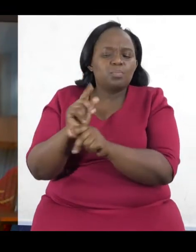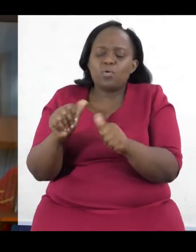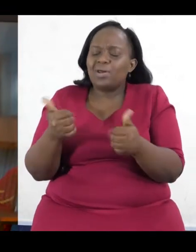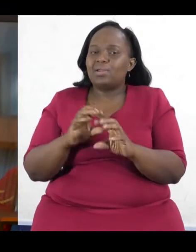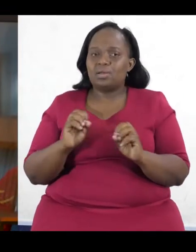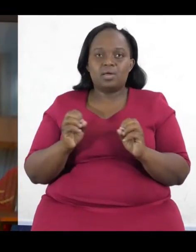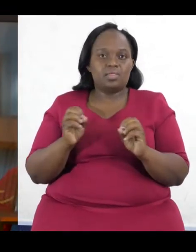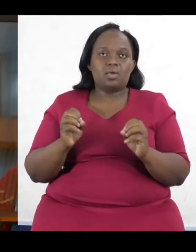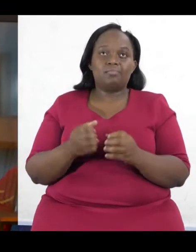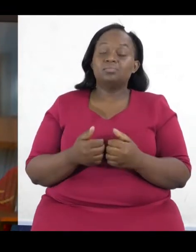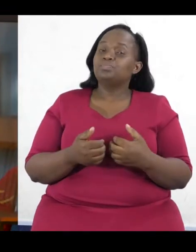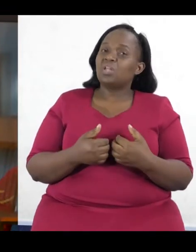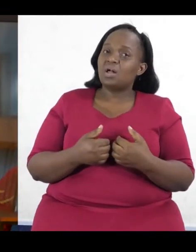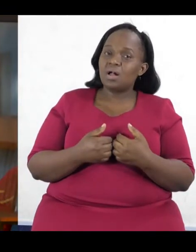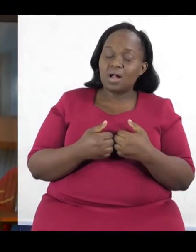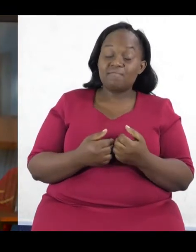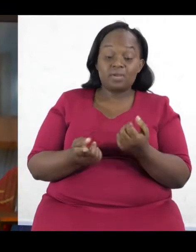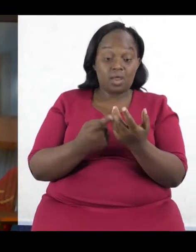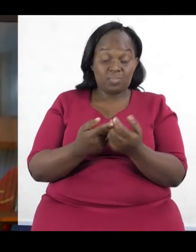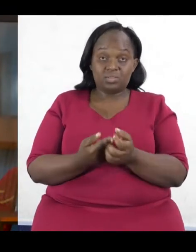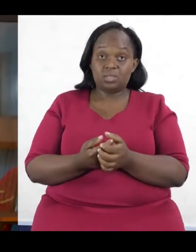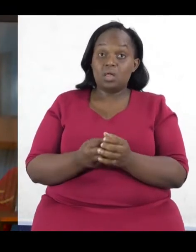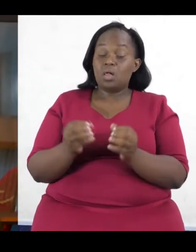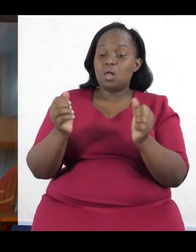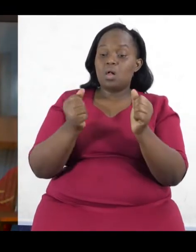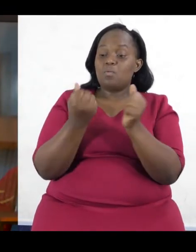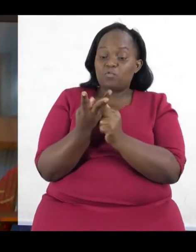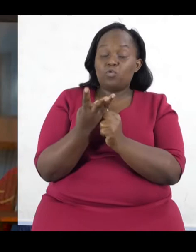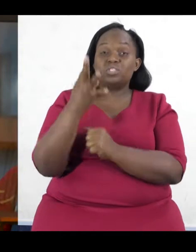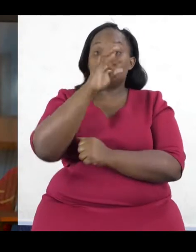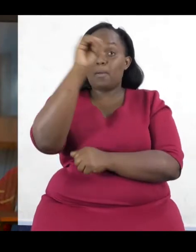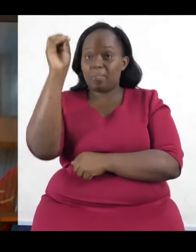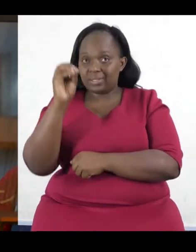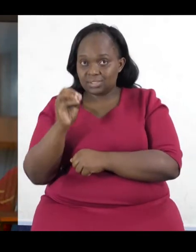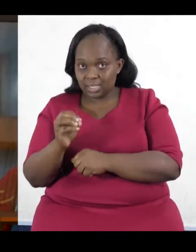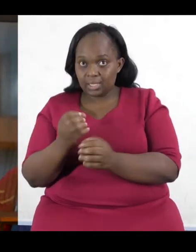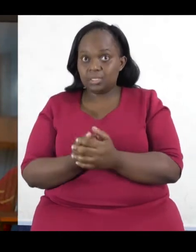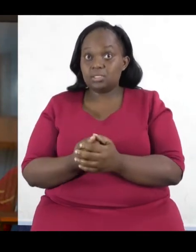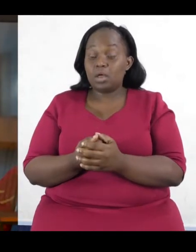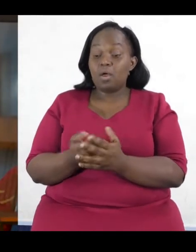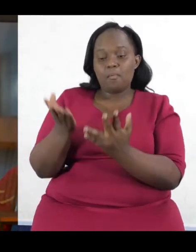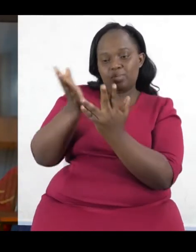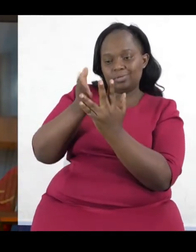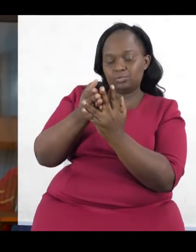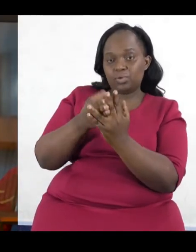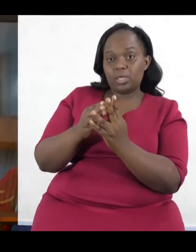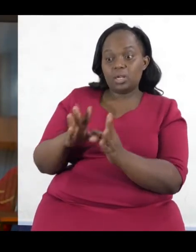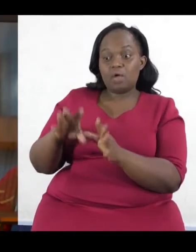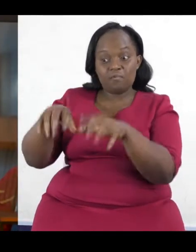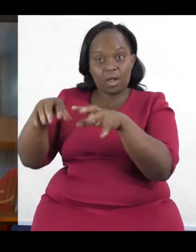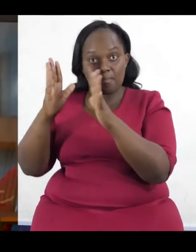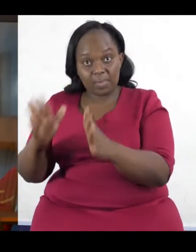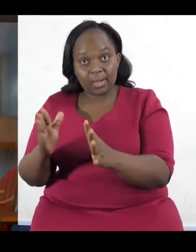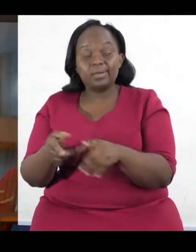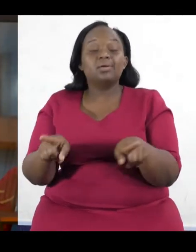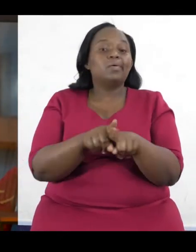have numbers to say it, around 14% of food being lost between the producer, who is the farmer, and the table, the consumer, even